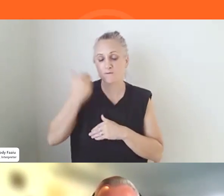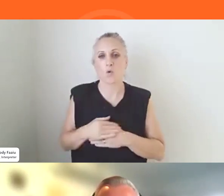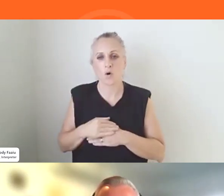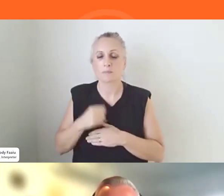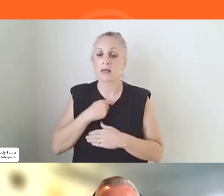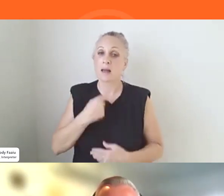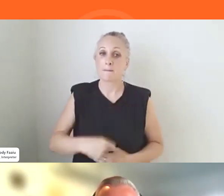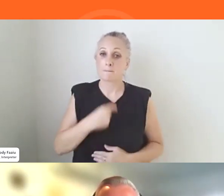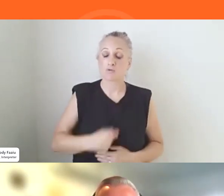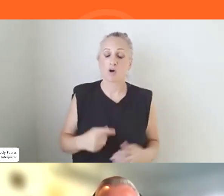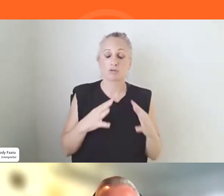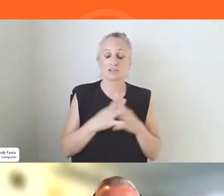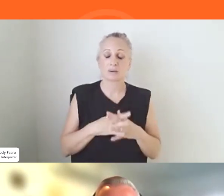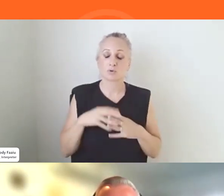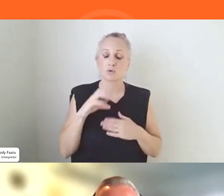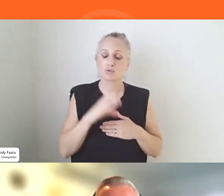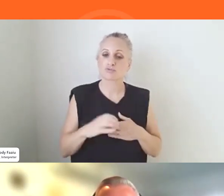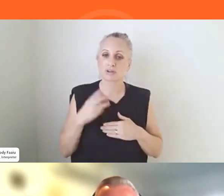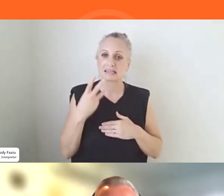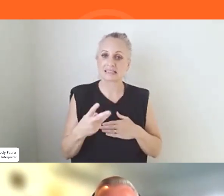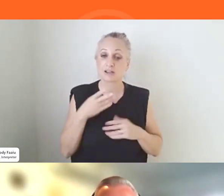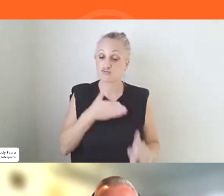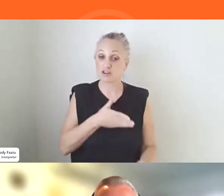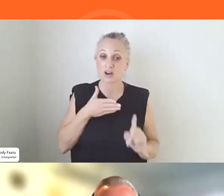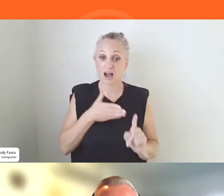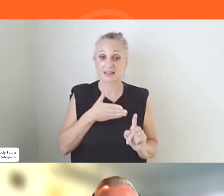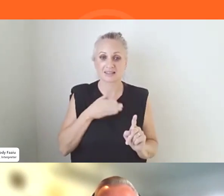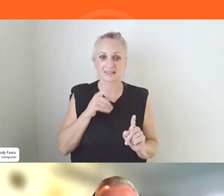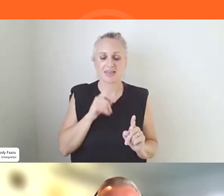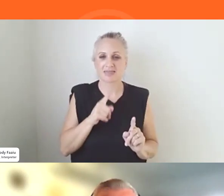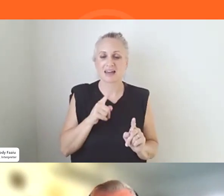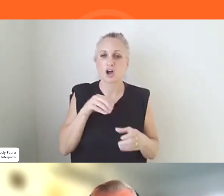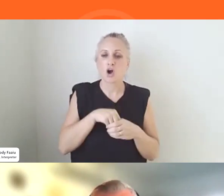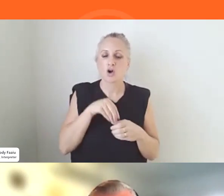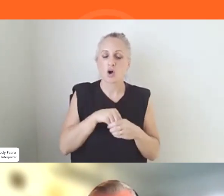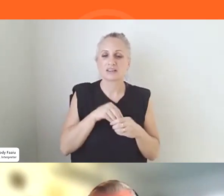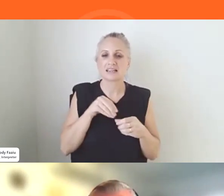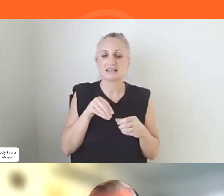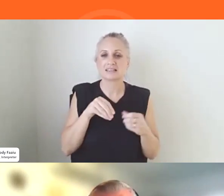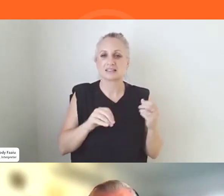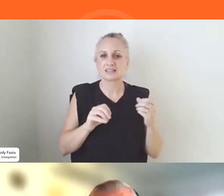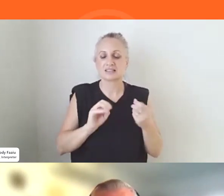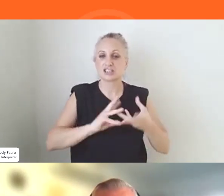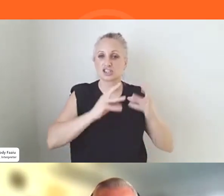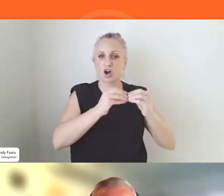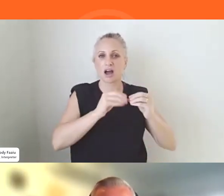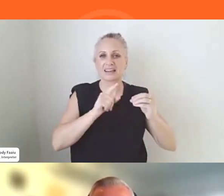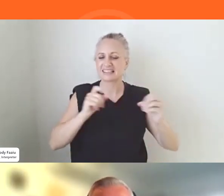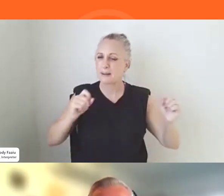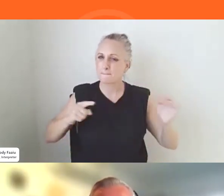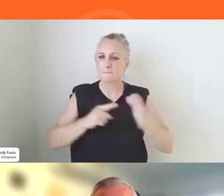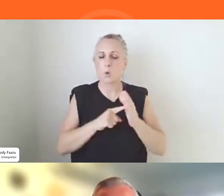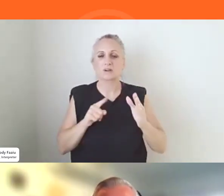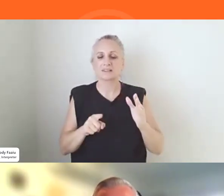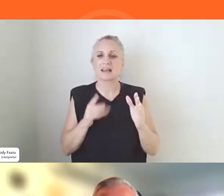W3C recognizes that content design is one of the skills that's extremely important for creating accessible digital products, alongside